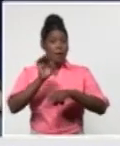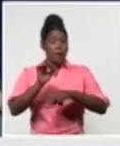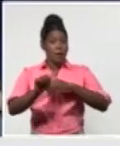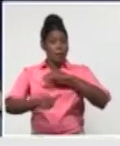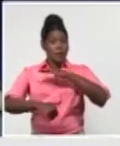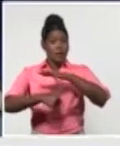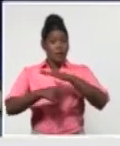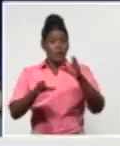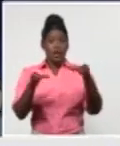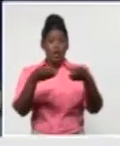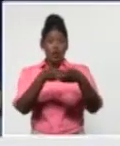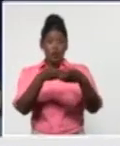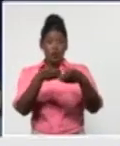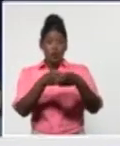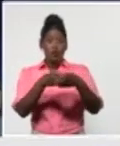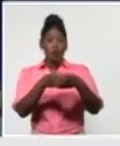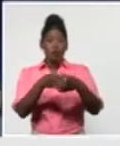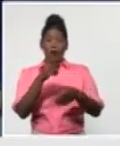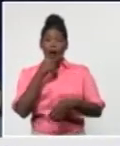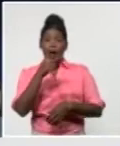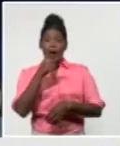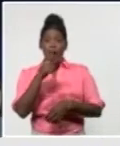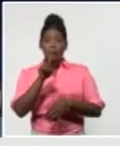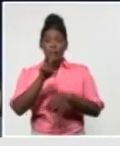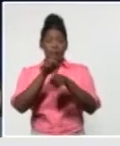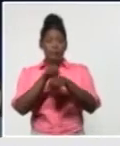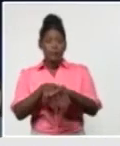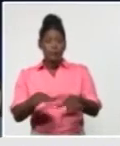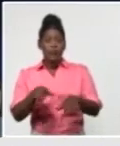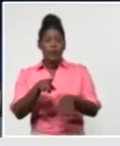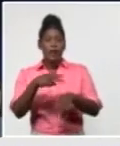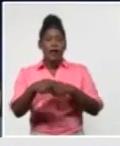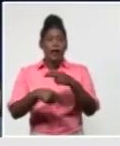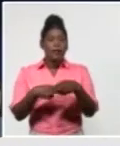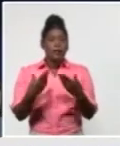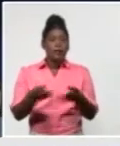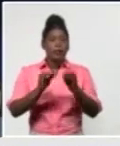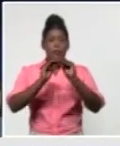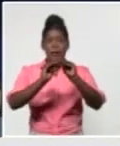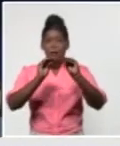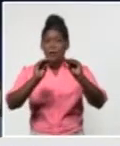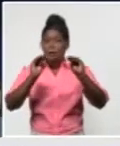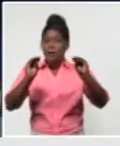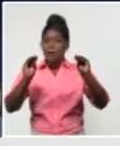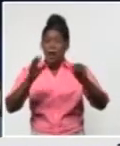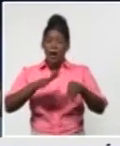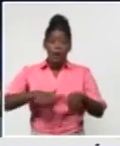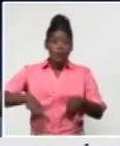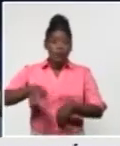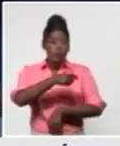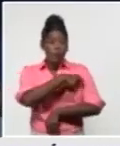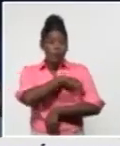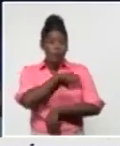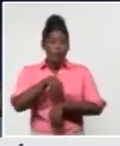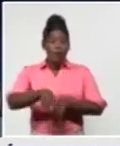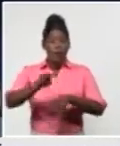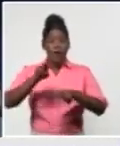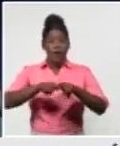group, called on all people in the capital